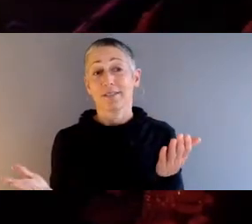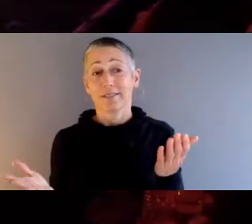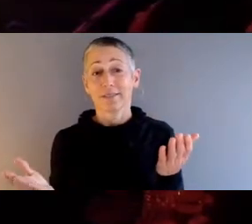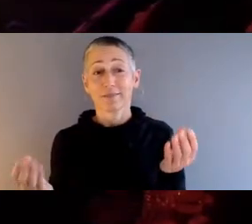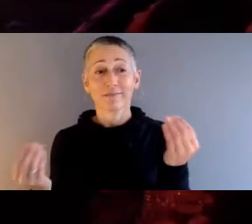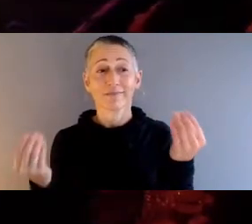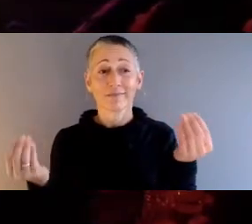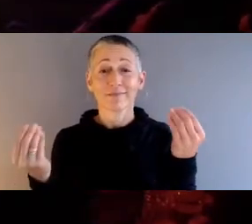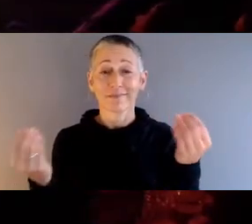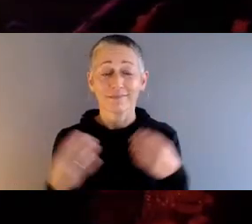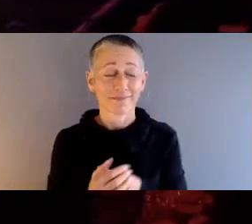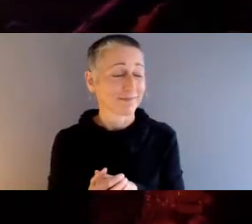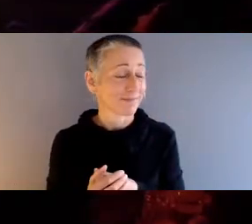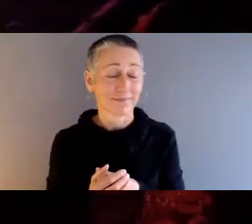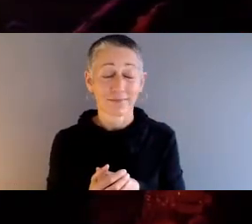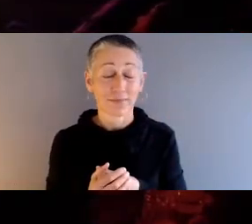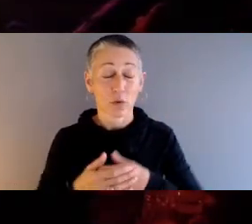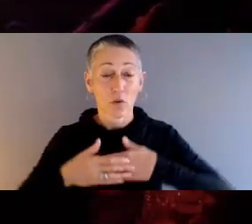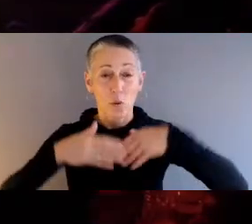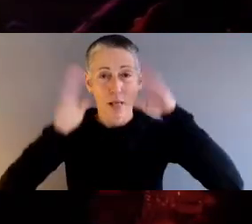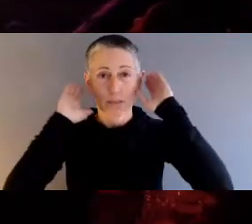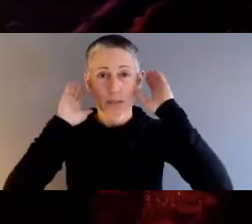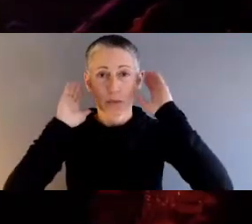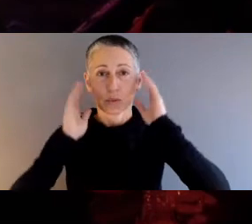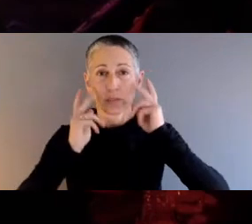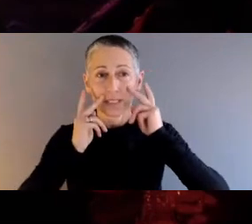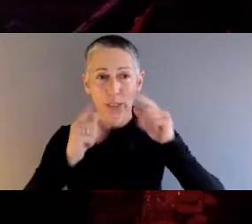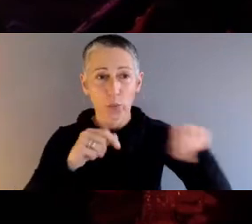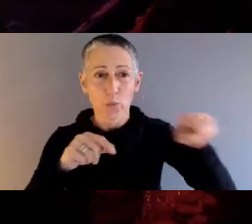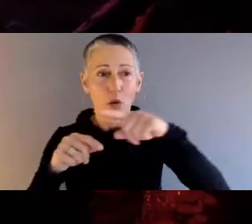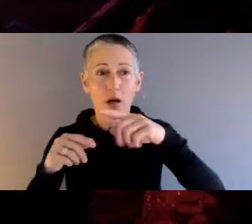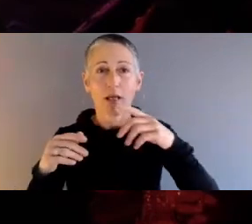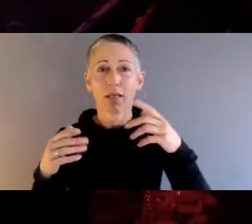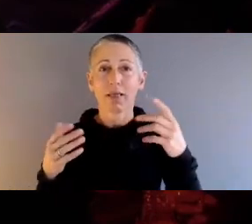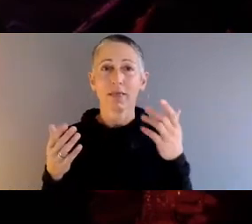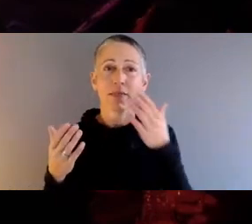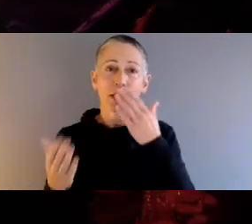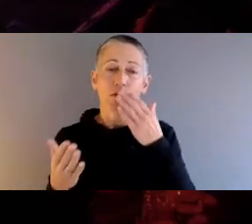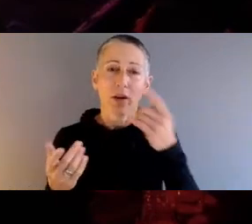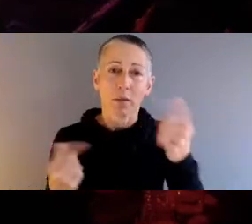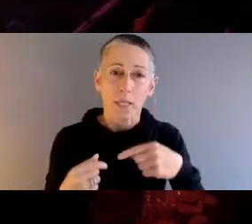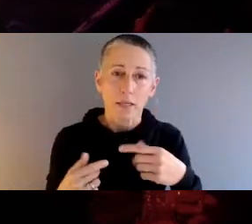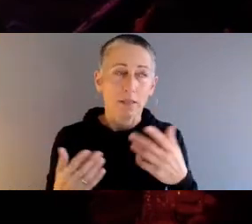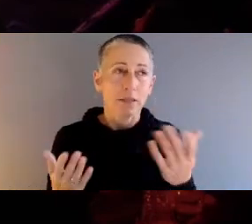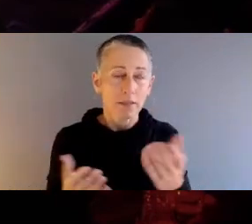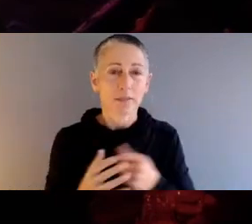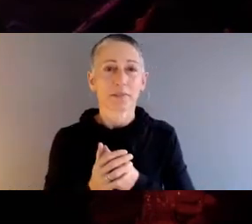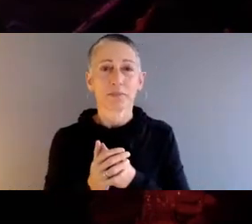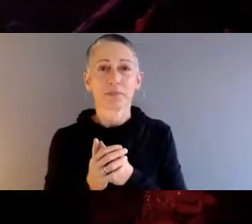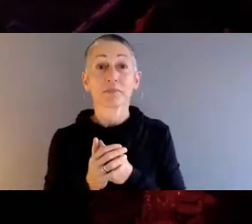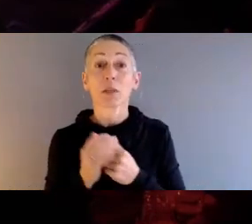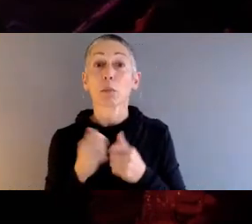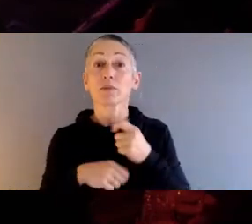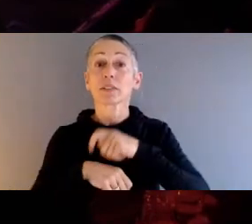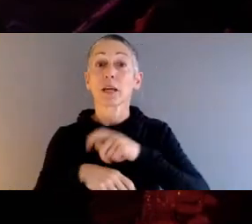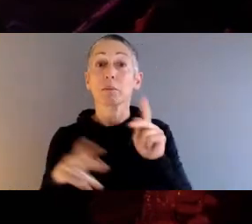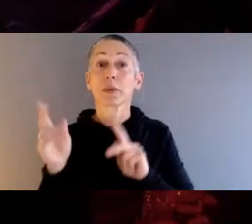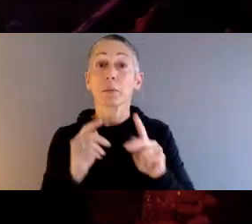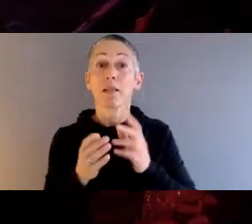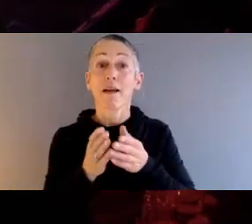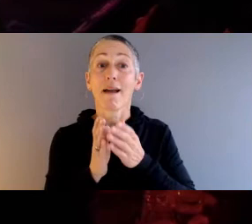It's very overwhelming to me to see you all here and to be here, and thank you for being here. Most of the time when I'm asked to speak about Maestra, I